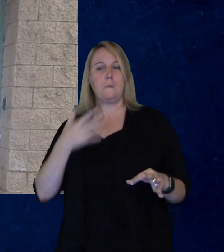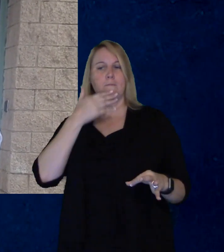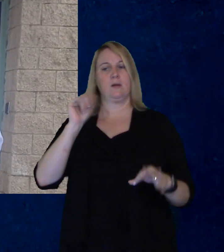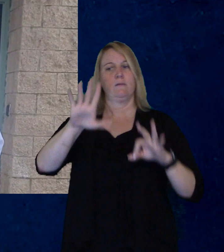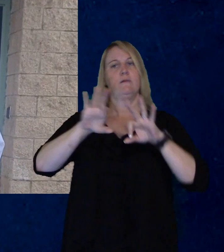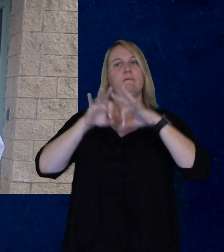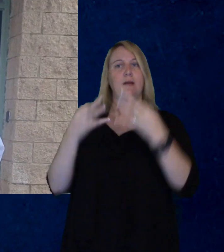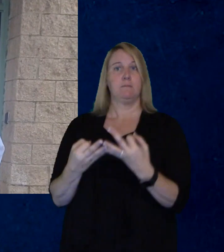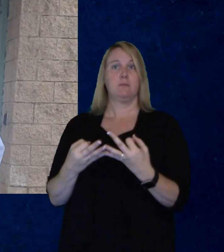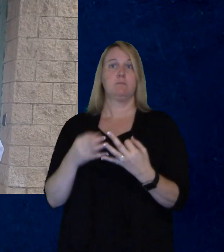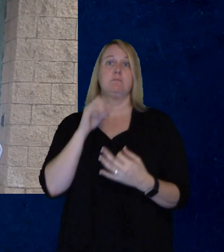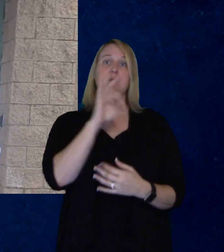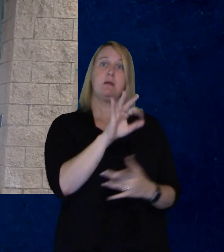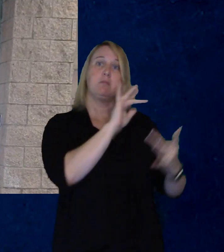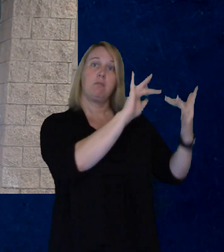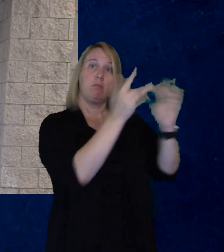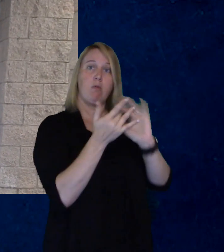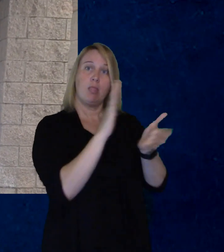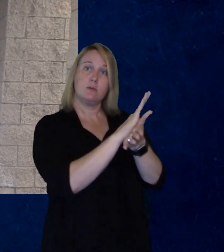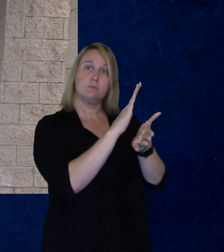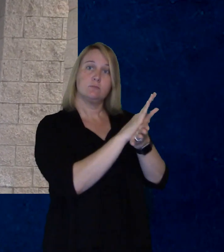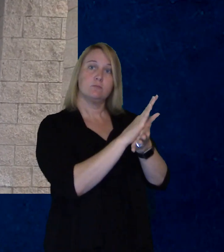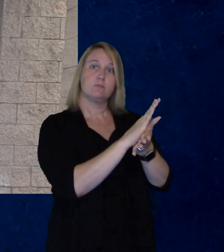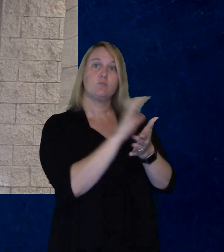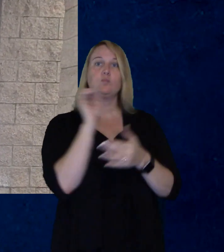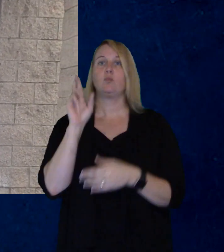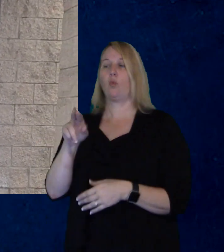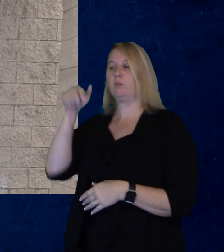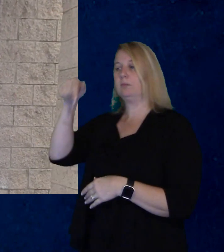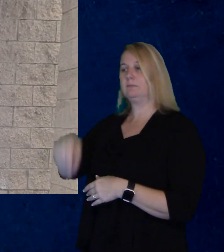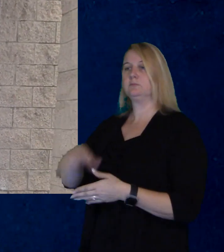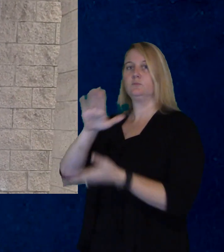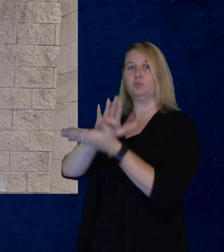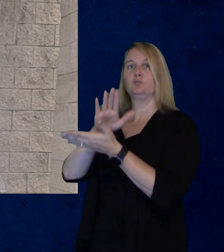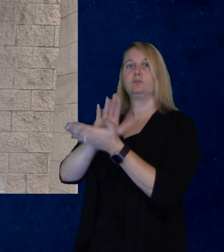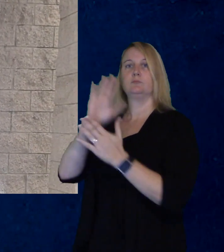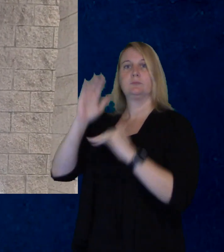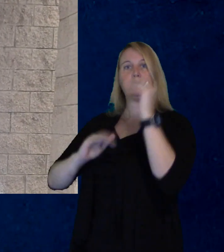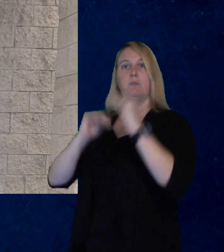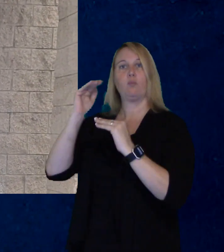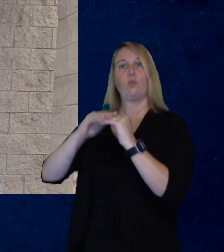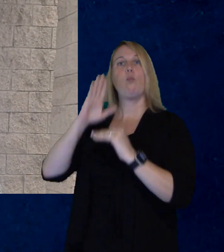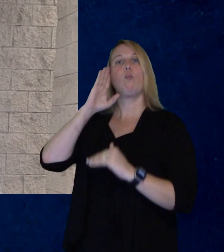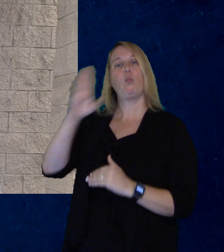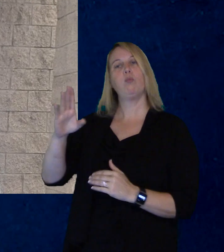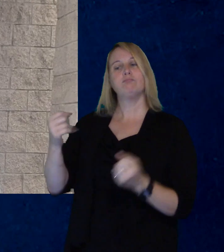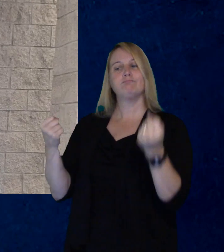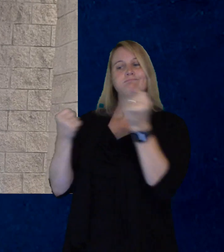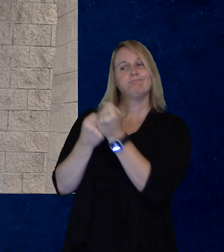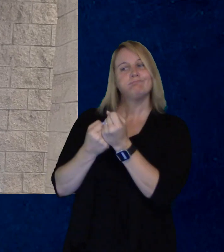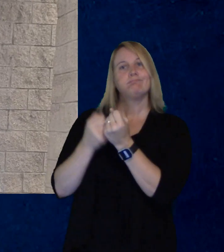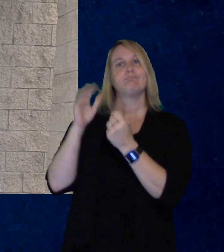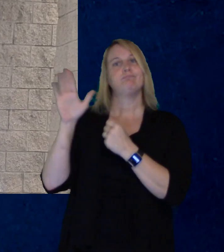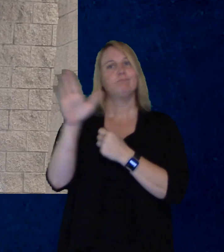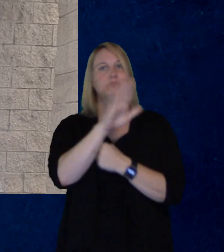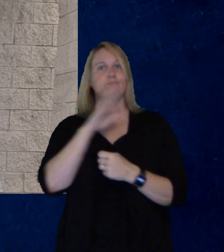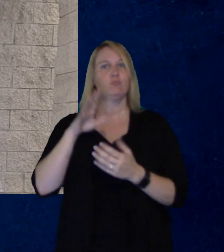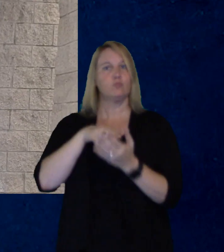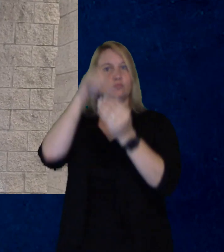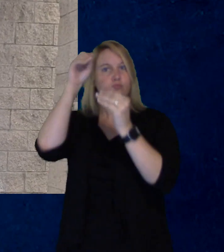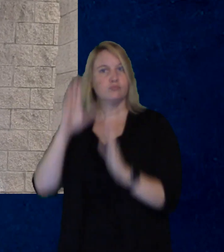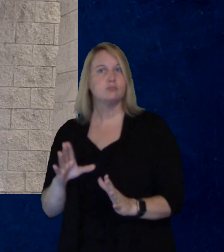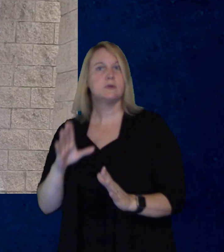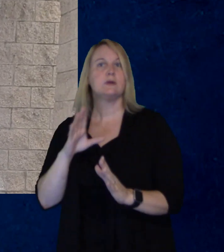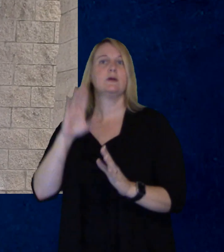decide to go virtual or choose the in-school option, we will completely take care of you and your child and make sure